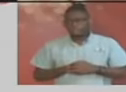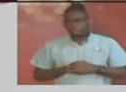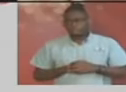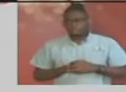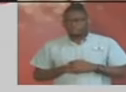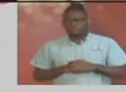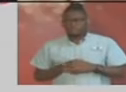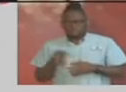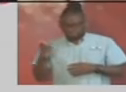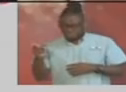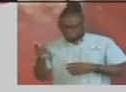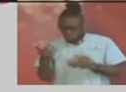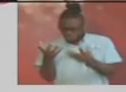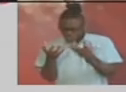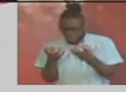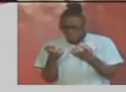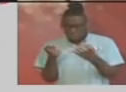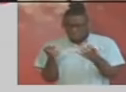Wilson?